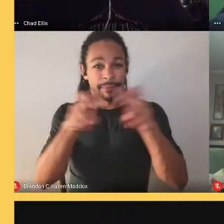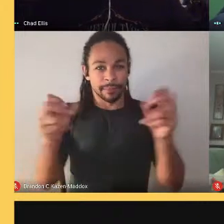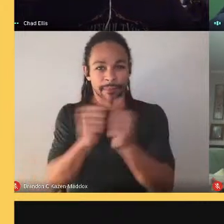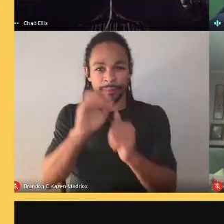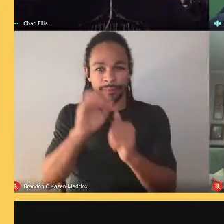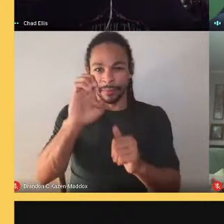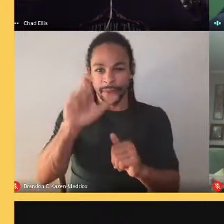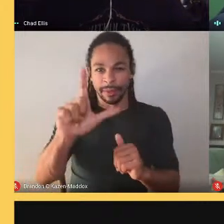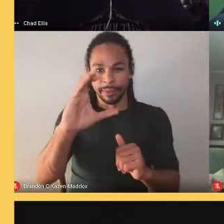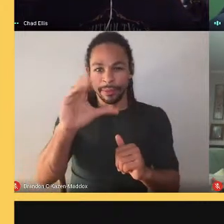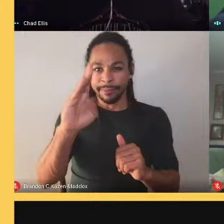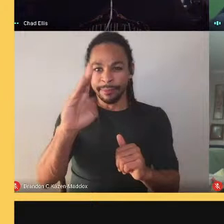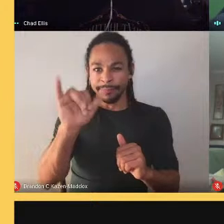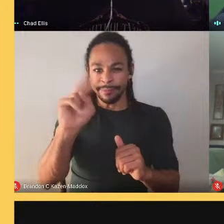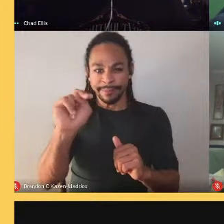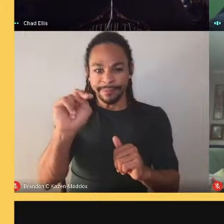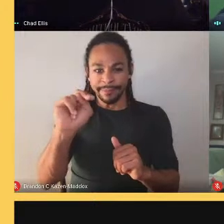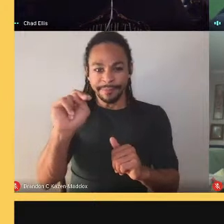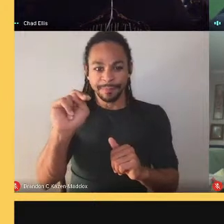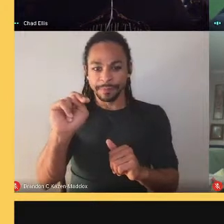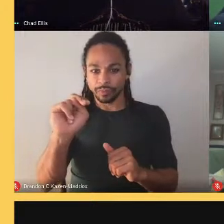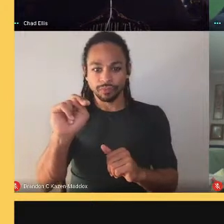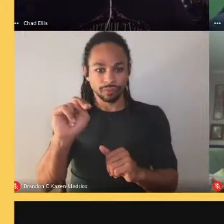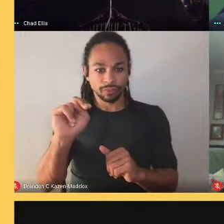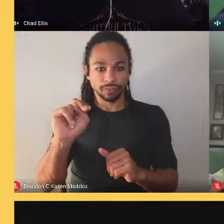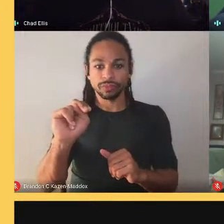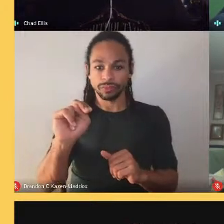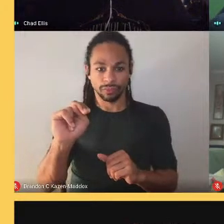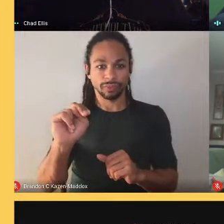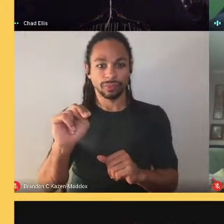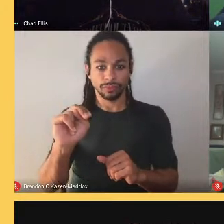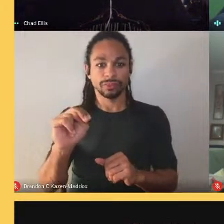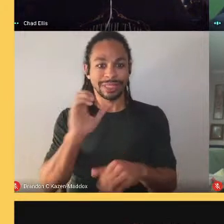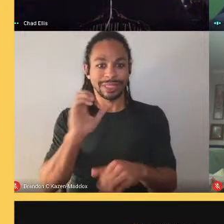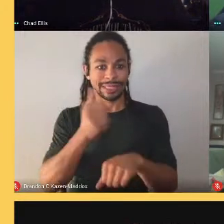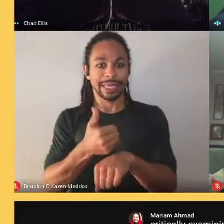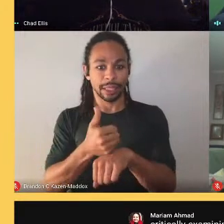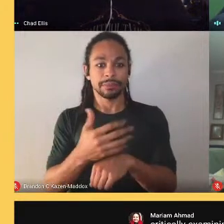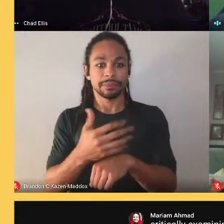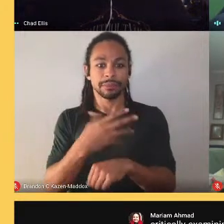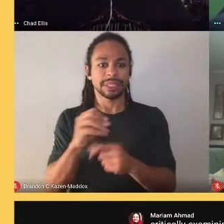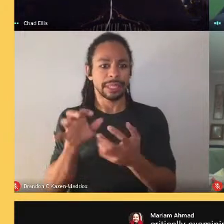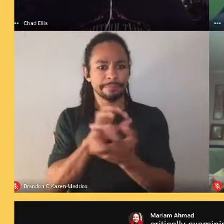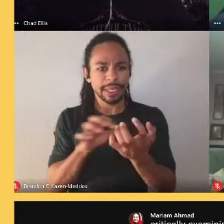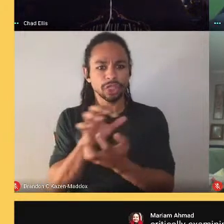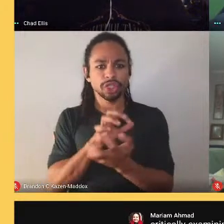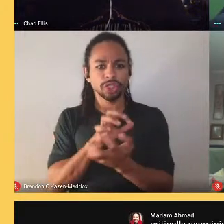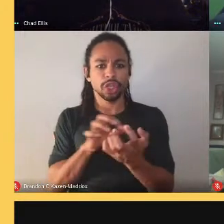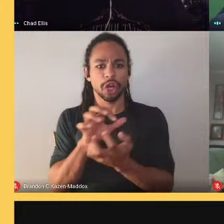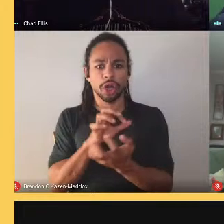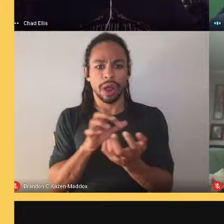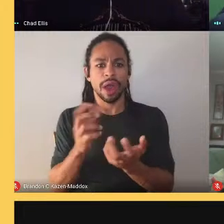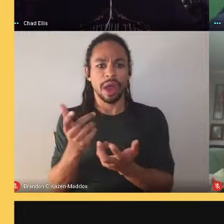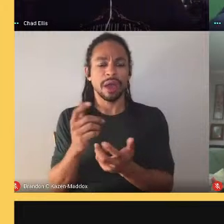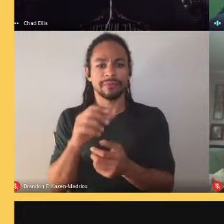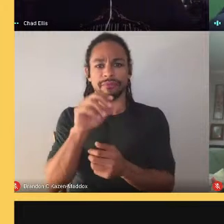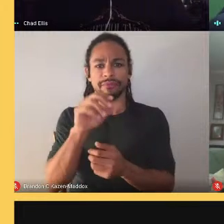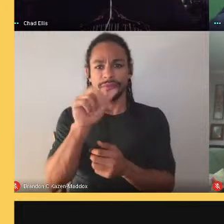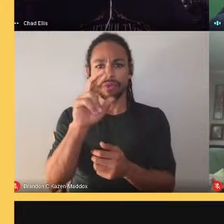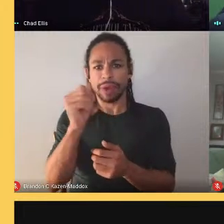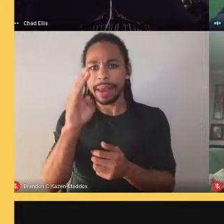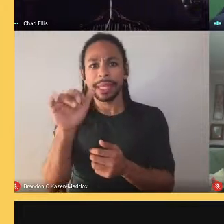mishmash or Arabian setting. And it's, oh God, like, we are, I think, maybe